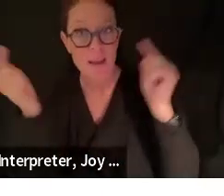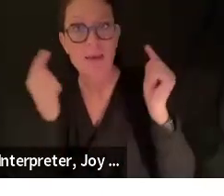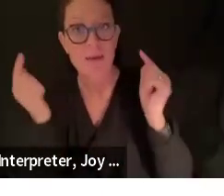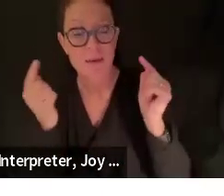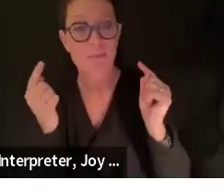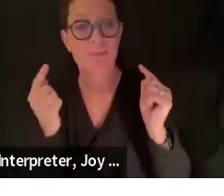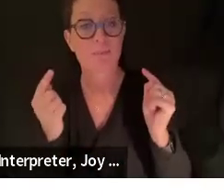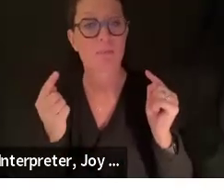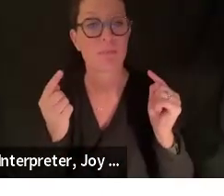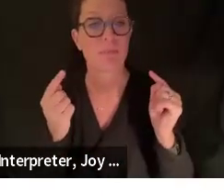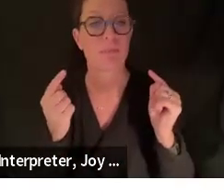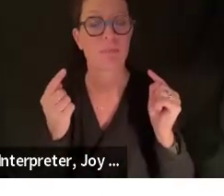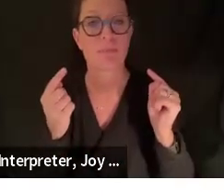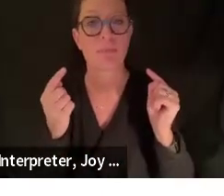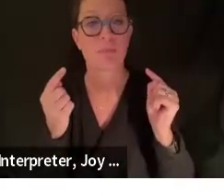other